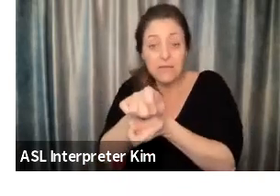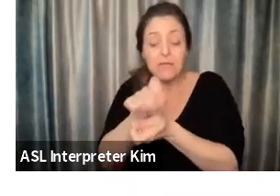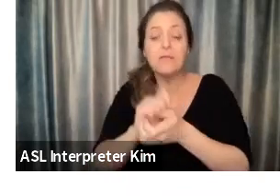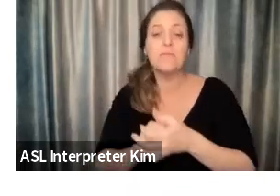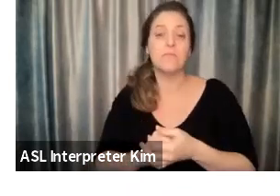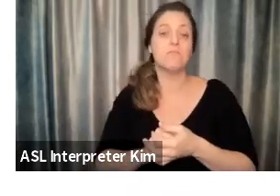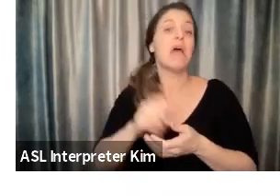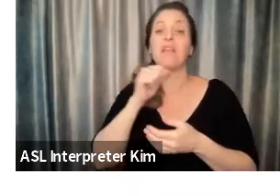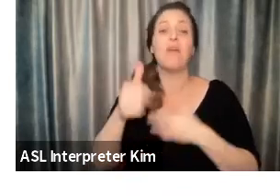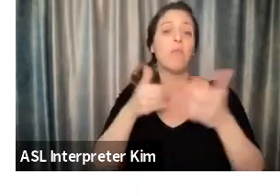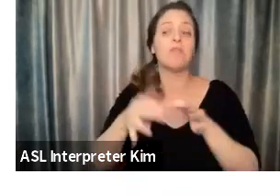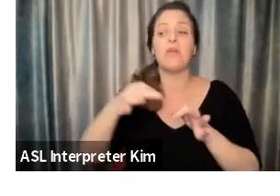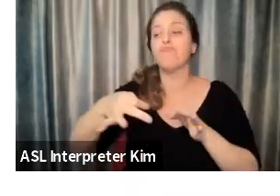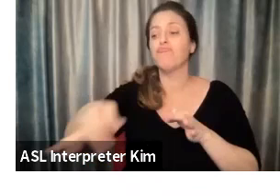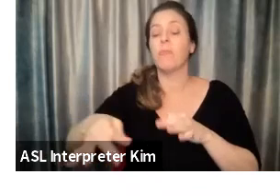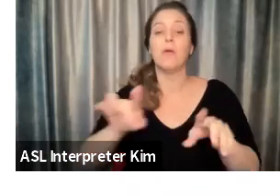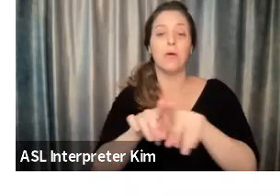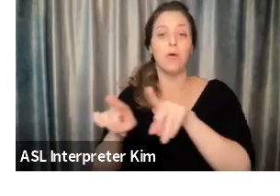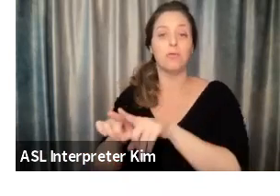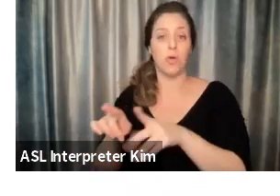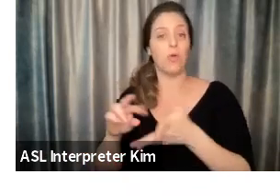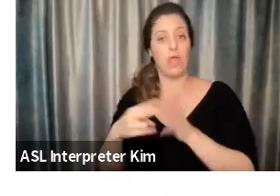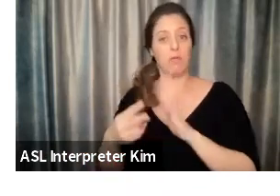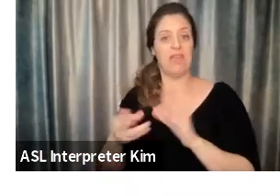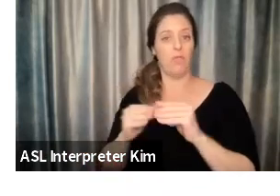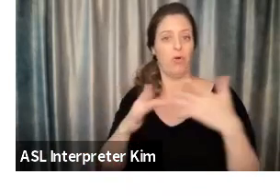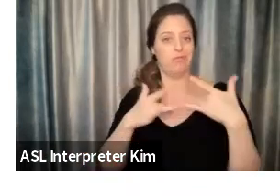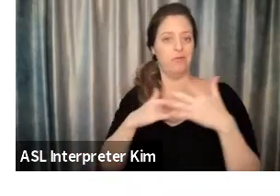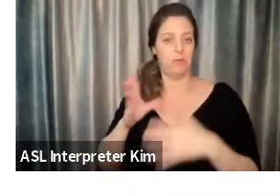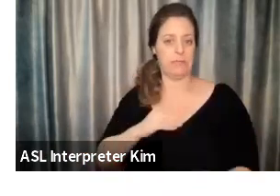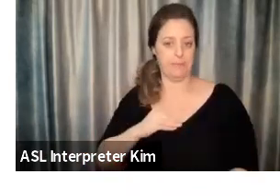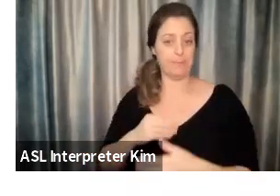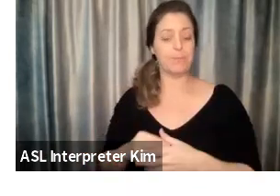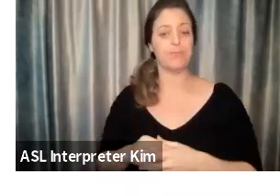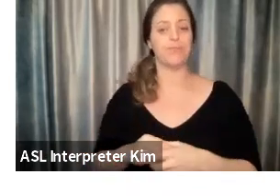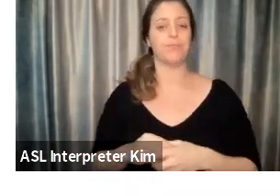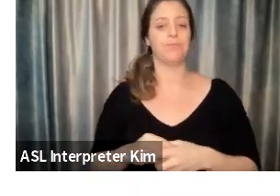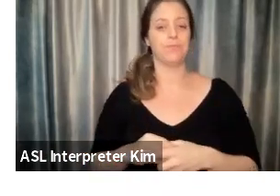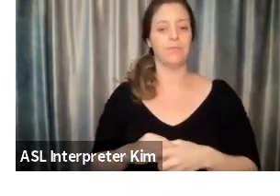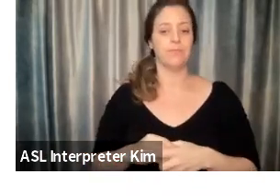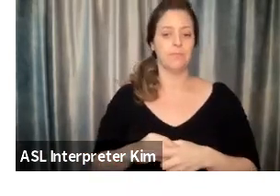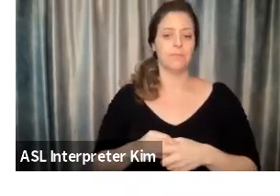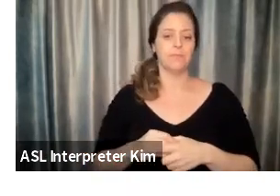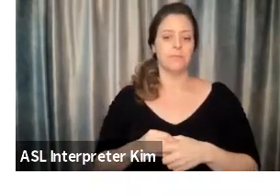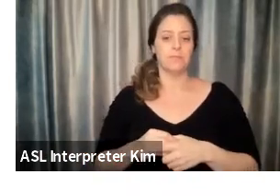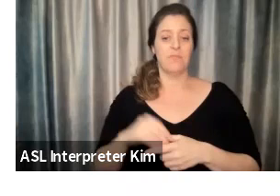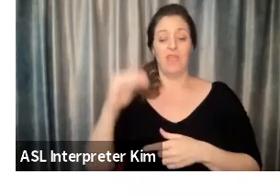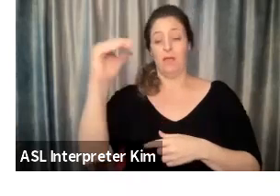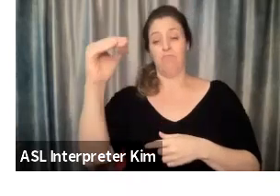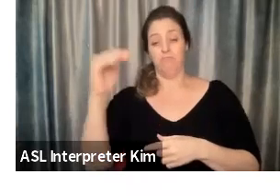doesn't delay the process in the application in order for it to be reviewed. And below that, you'll find the